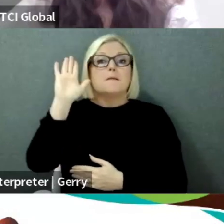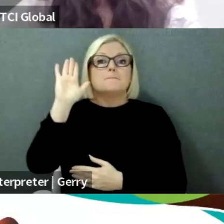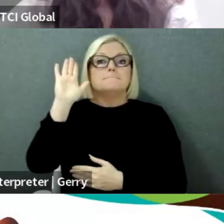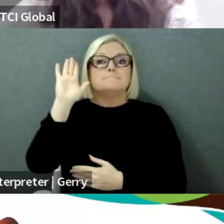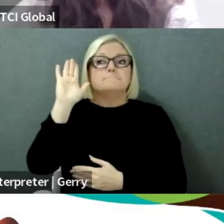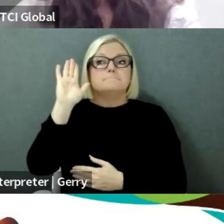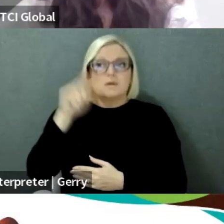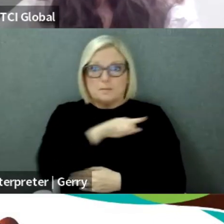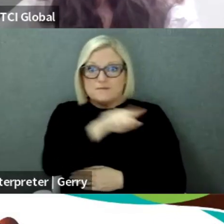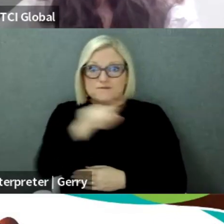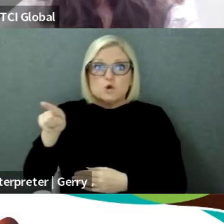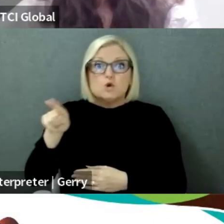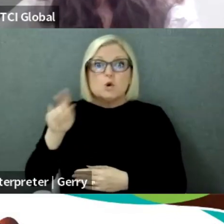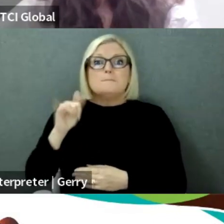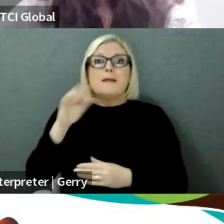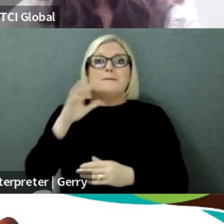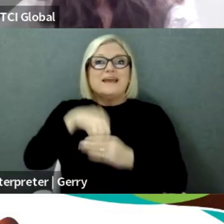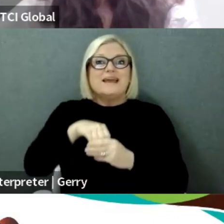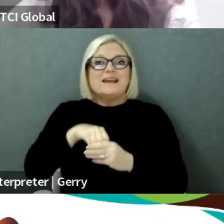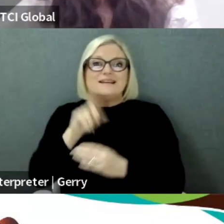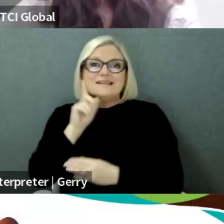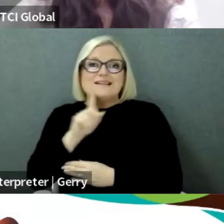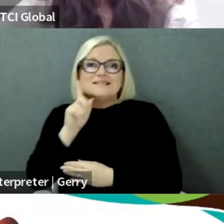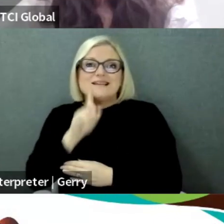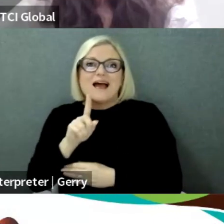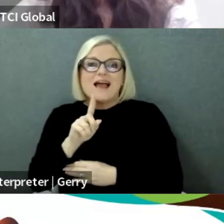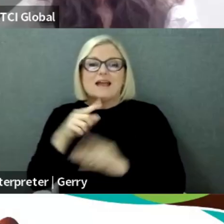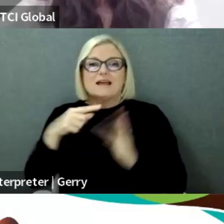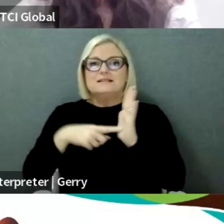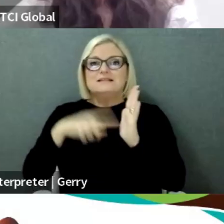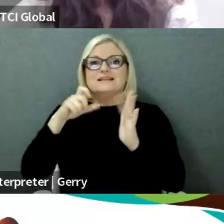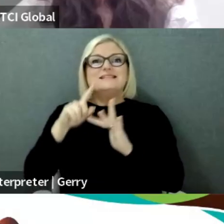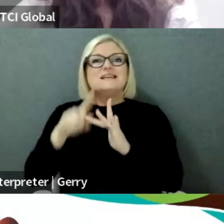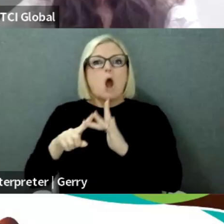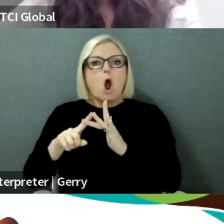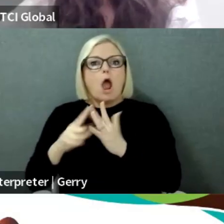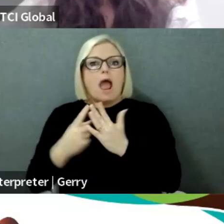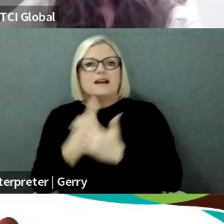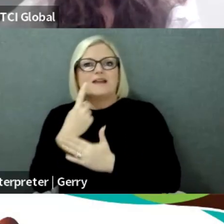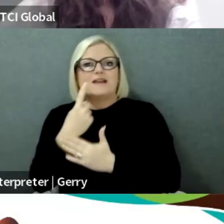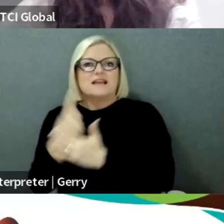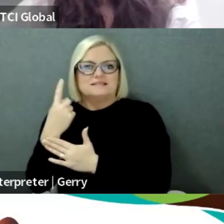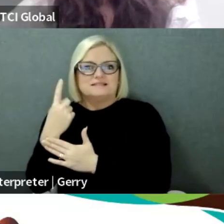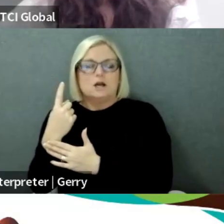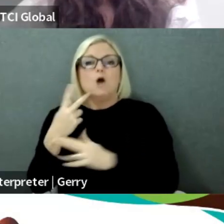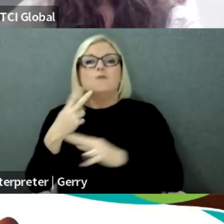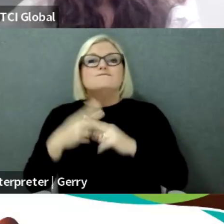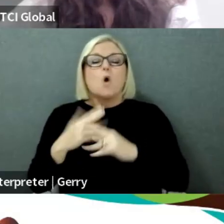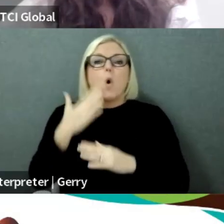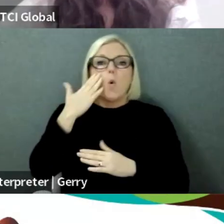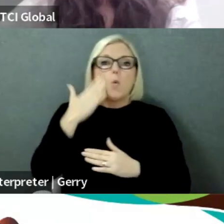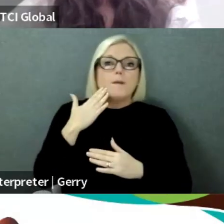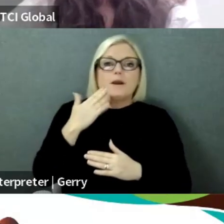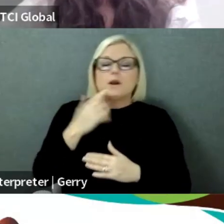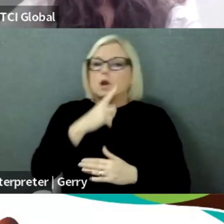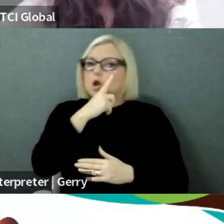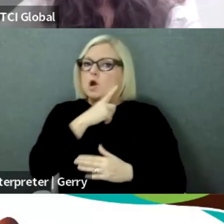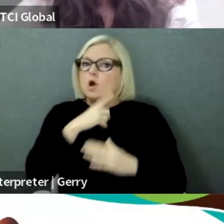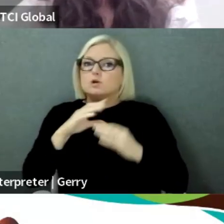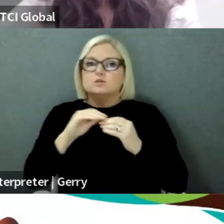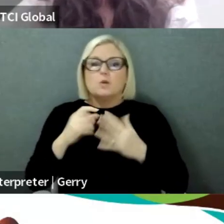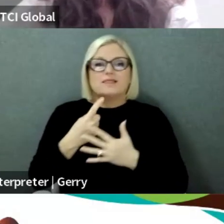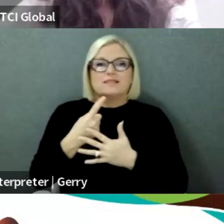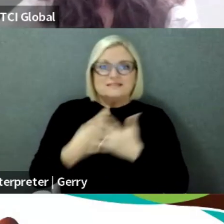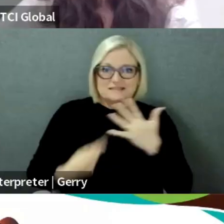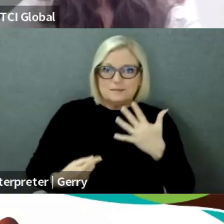co-sponsored event yesterday on centering youth, women and gender diverse communities of persons with psychosocial disabilities in the